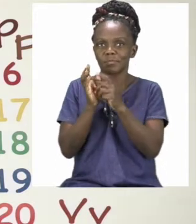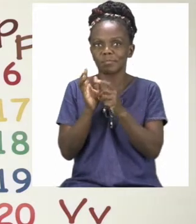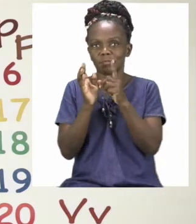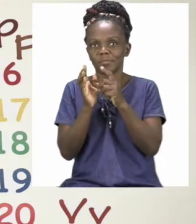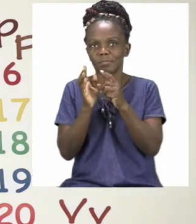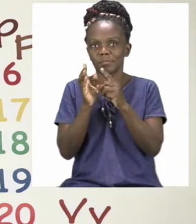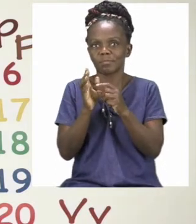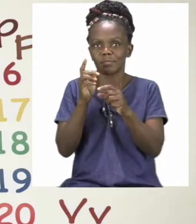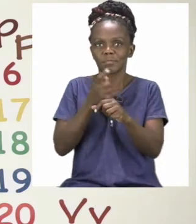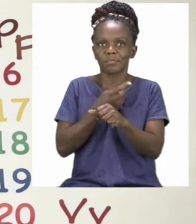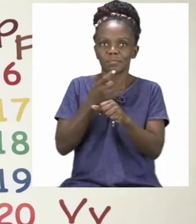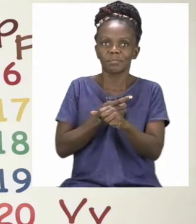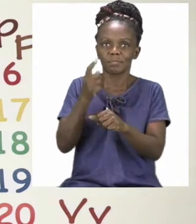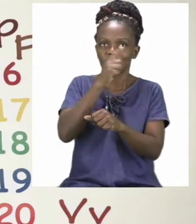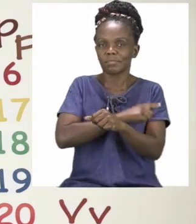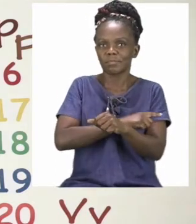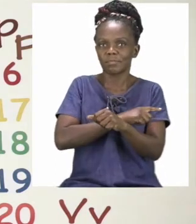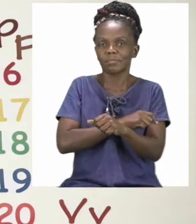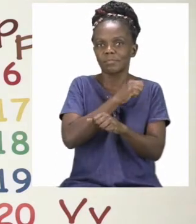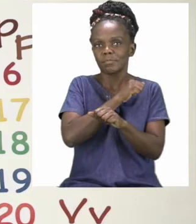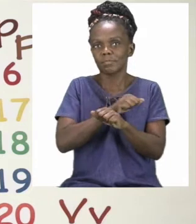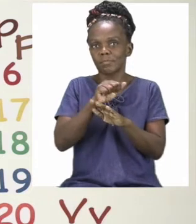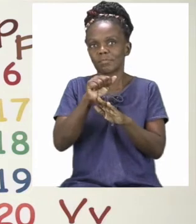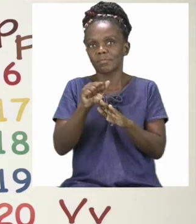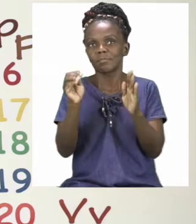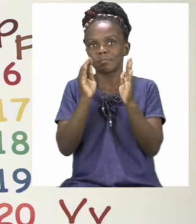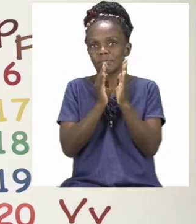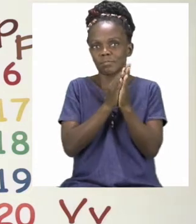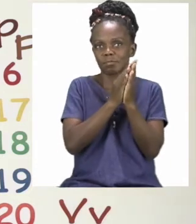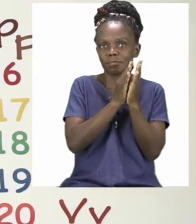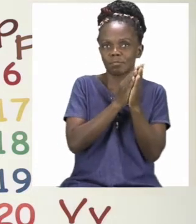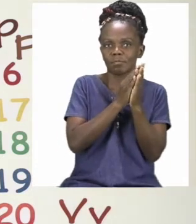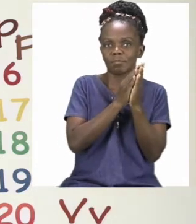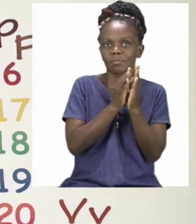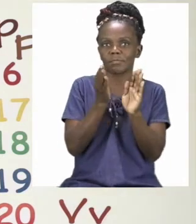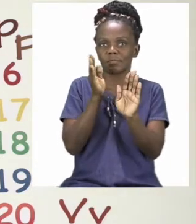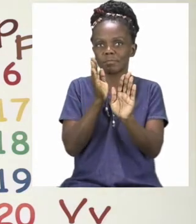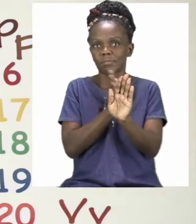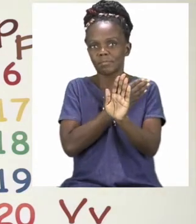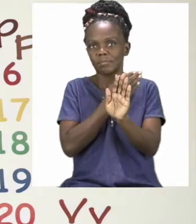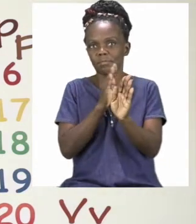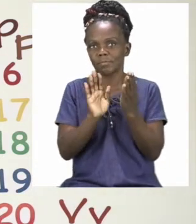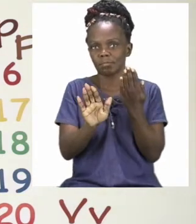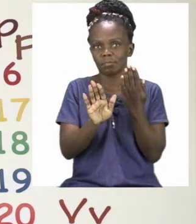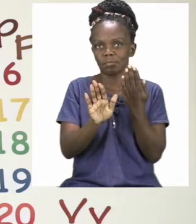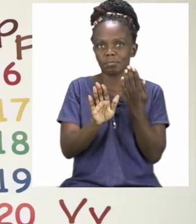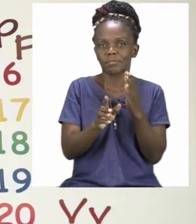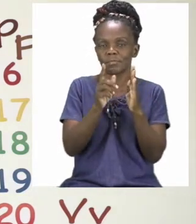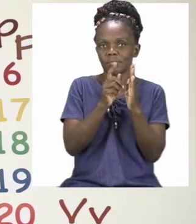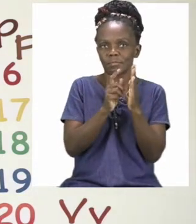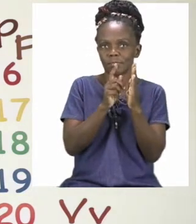Sanitize every day so the germs can stay away.